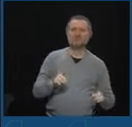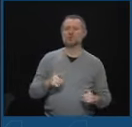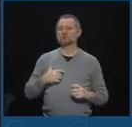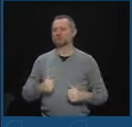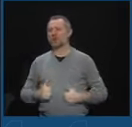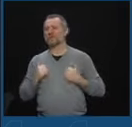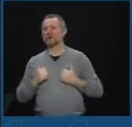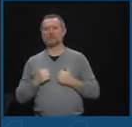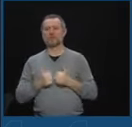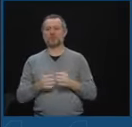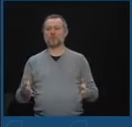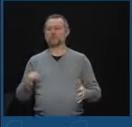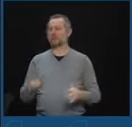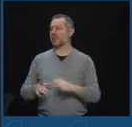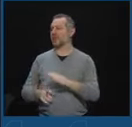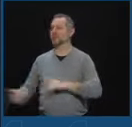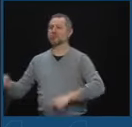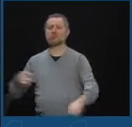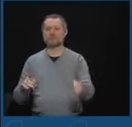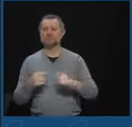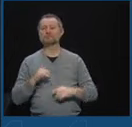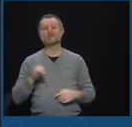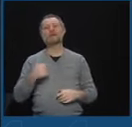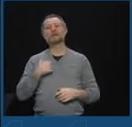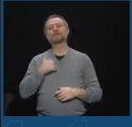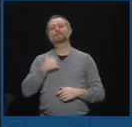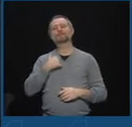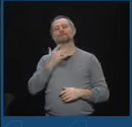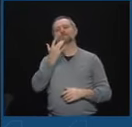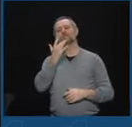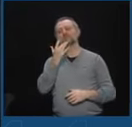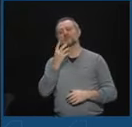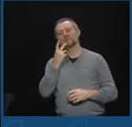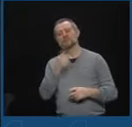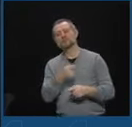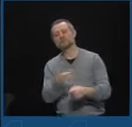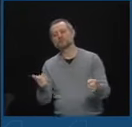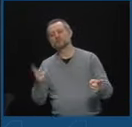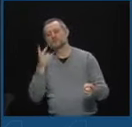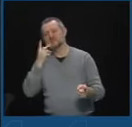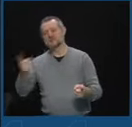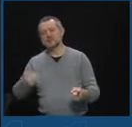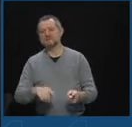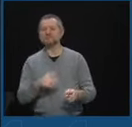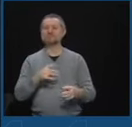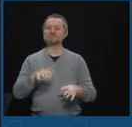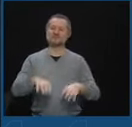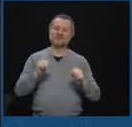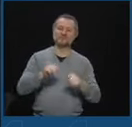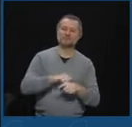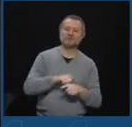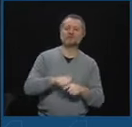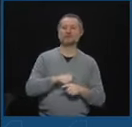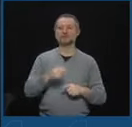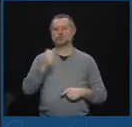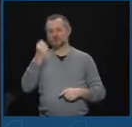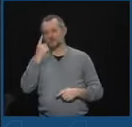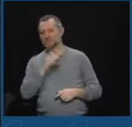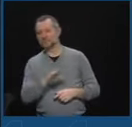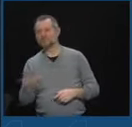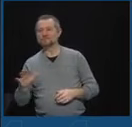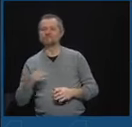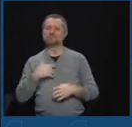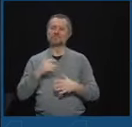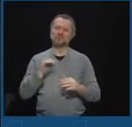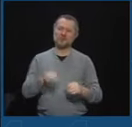I'm so grateful for you to come to this place, be trained, understand that the power you have to change the life